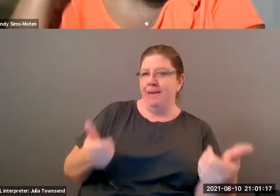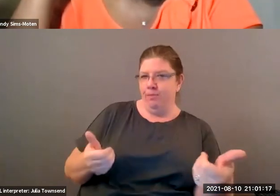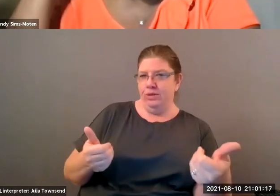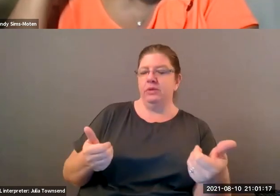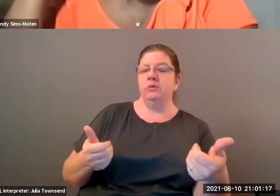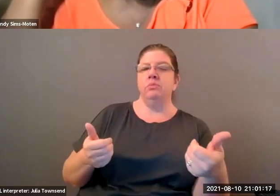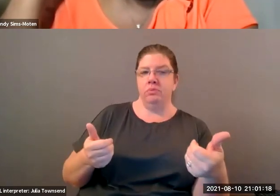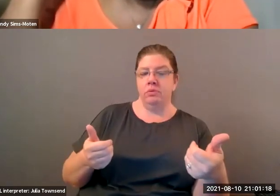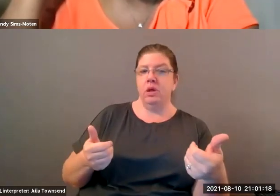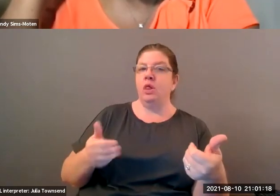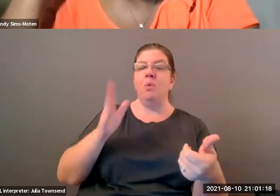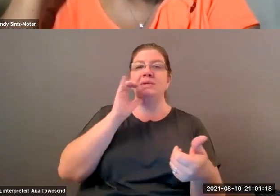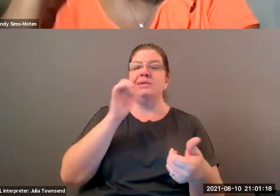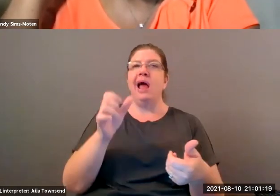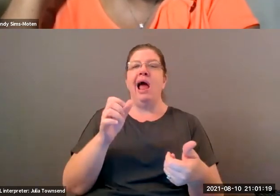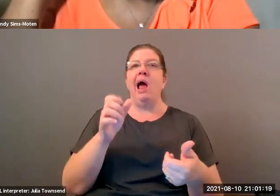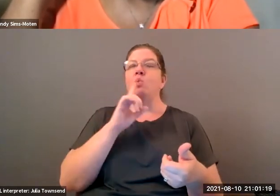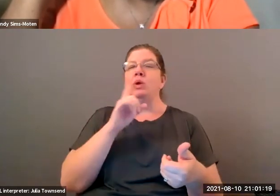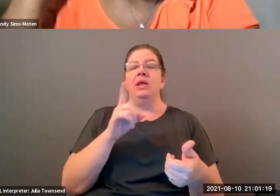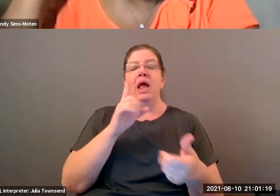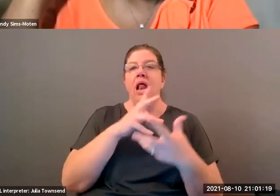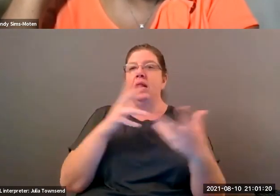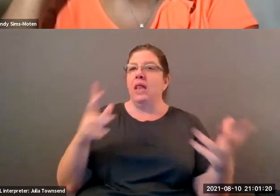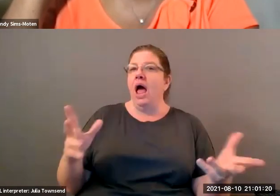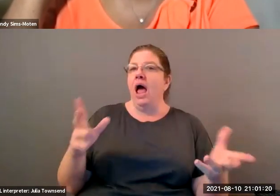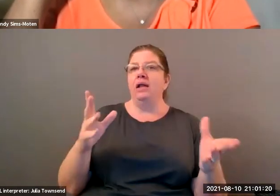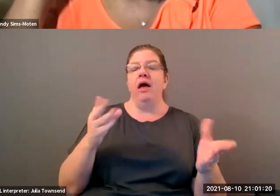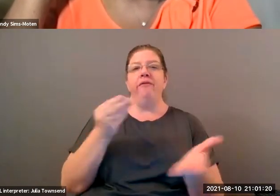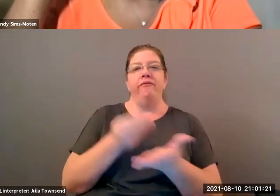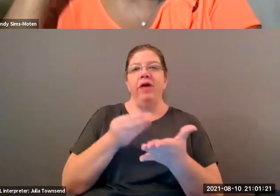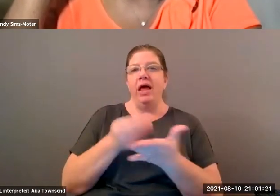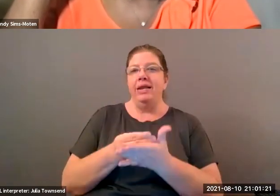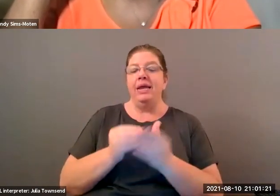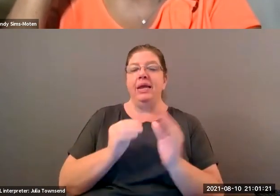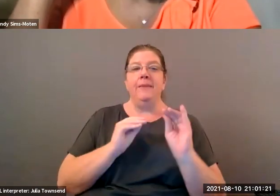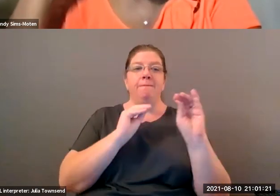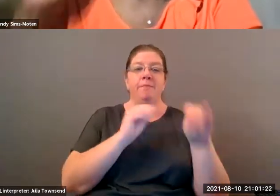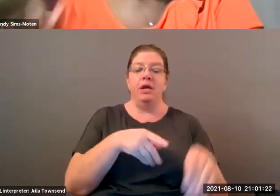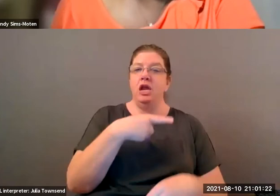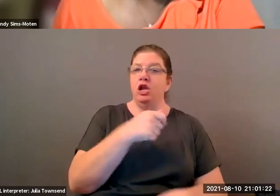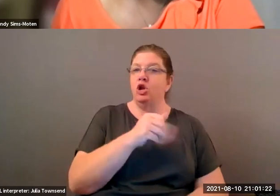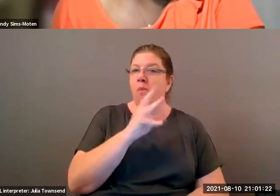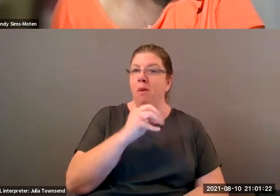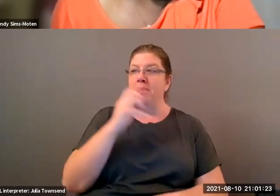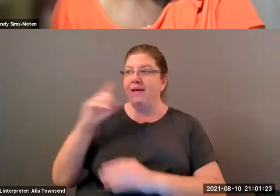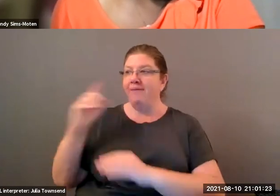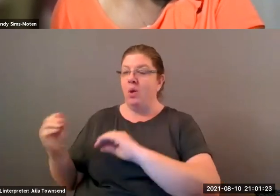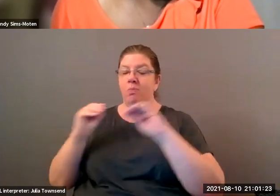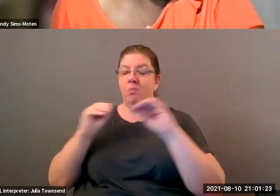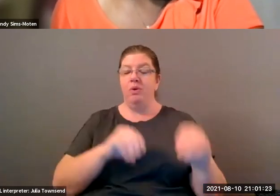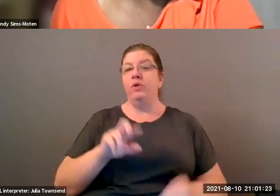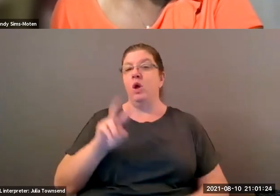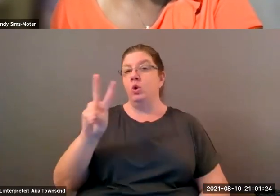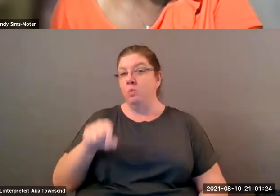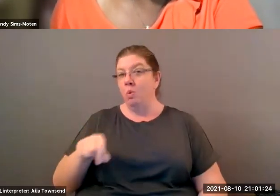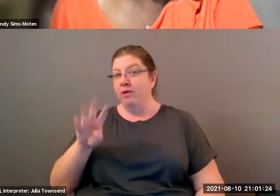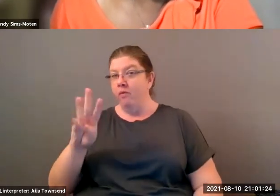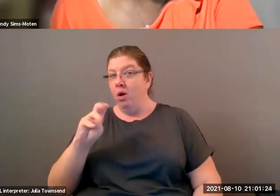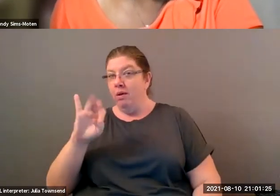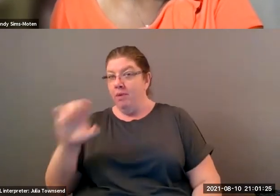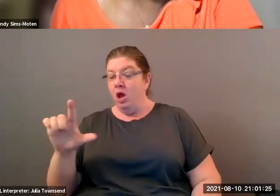was not going to be a lot of funding put into the Parma building if they were to move into it. Okay. The 2.4 million was part of the original